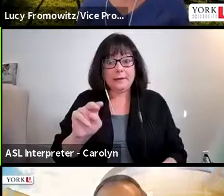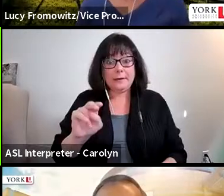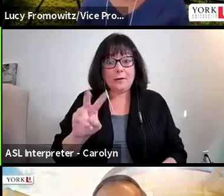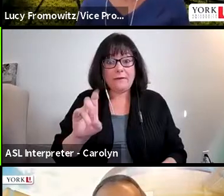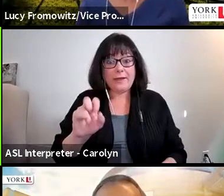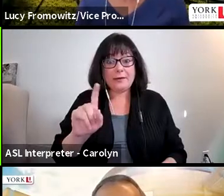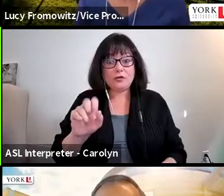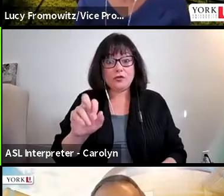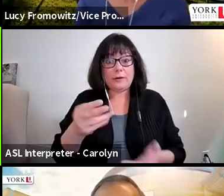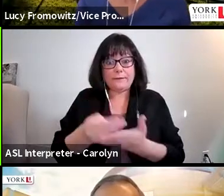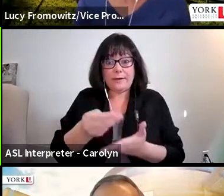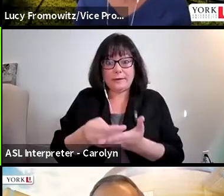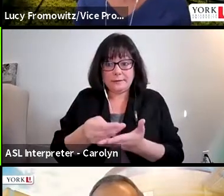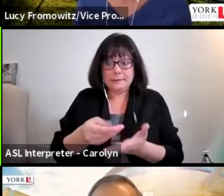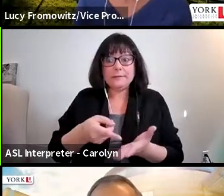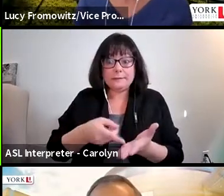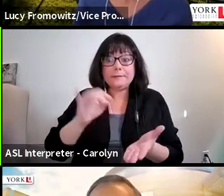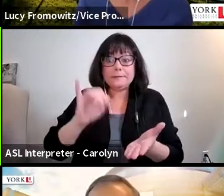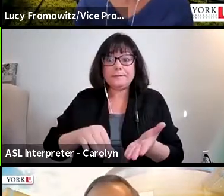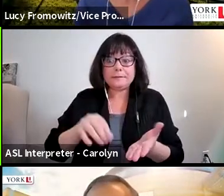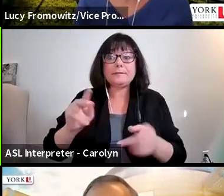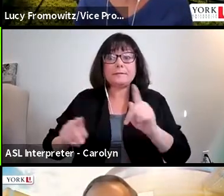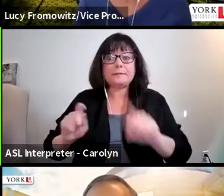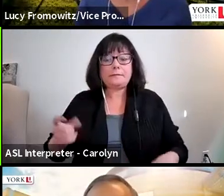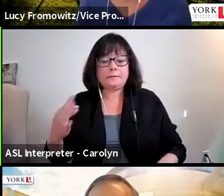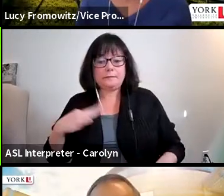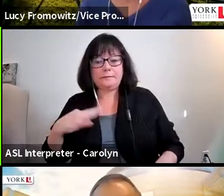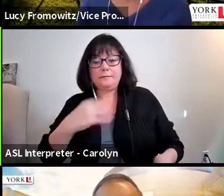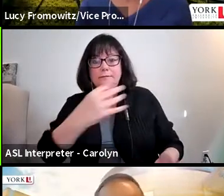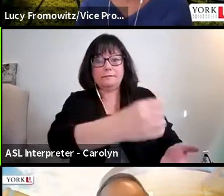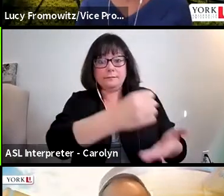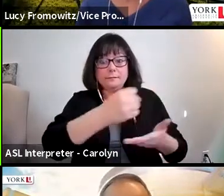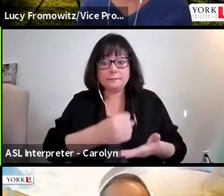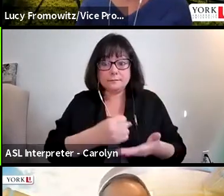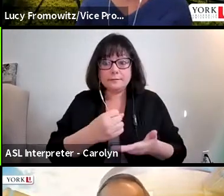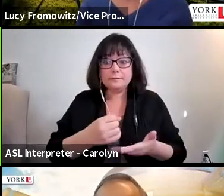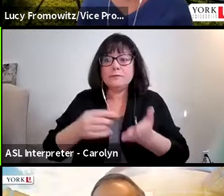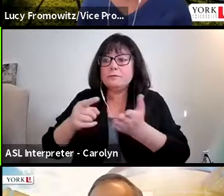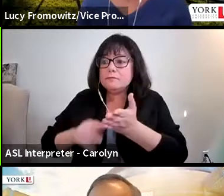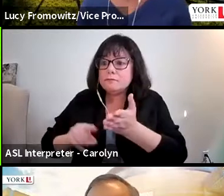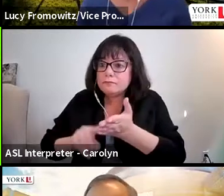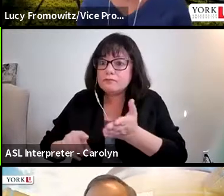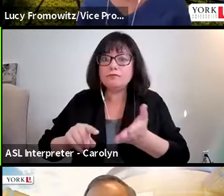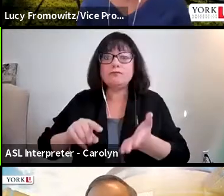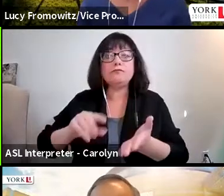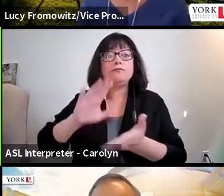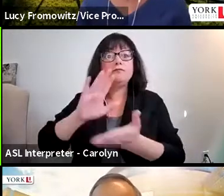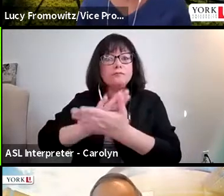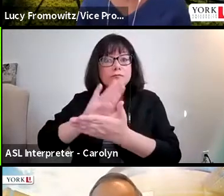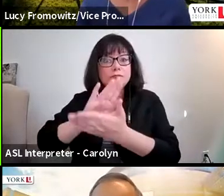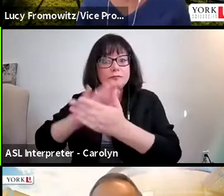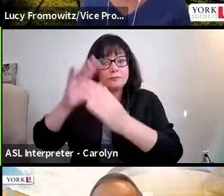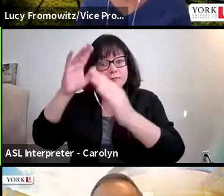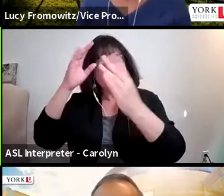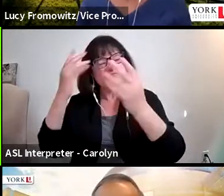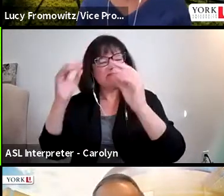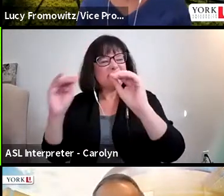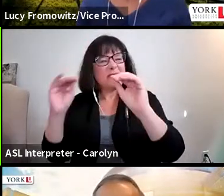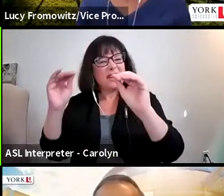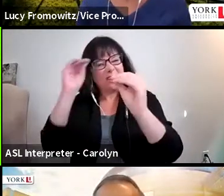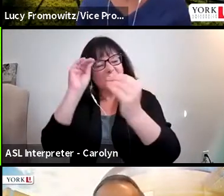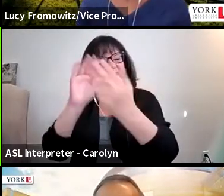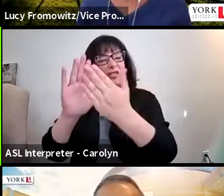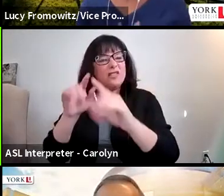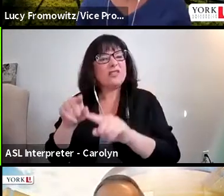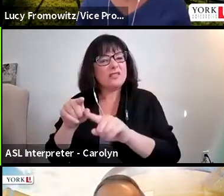to help support a curricular innovation, a pedagogical innovation, and whether we could add to that teaching